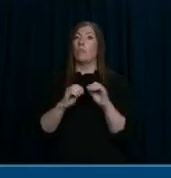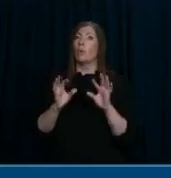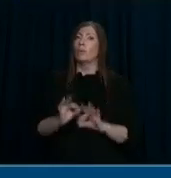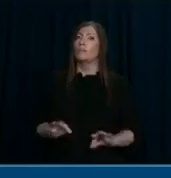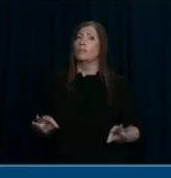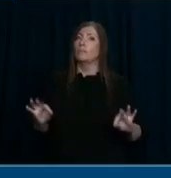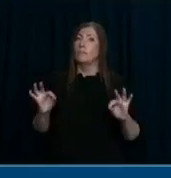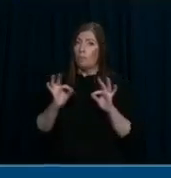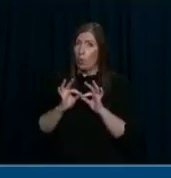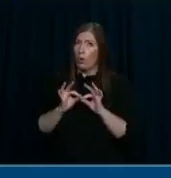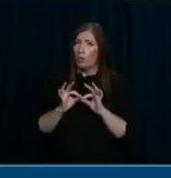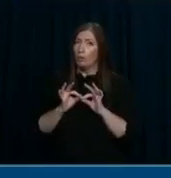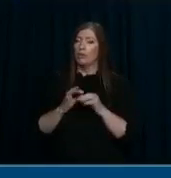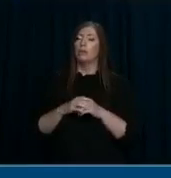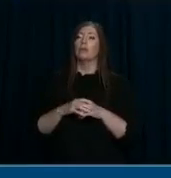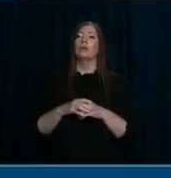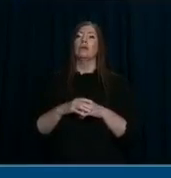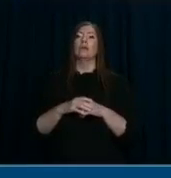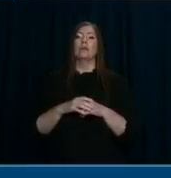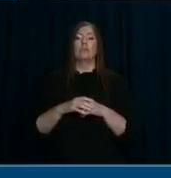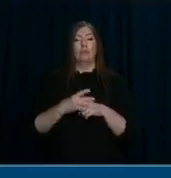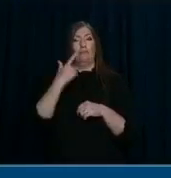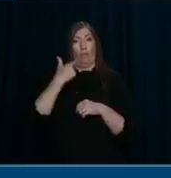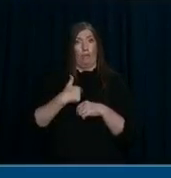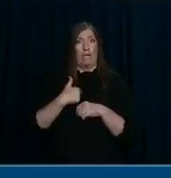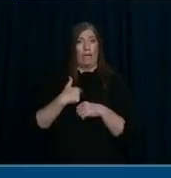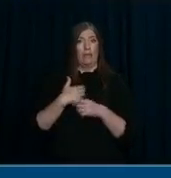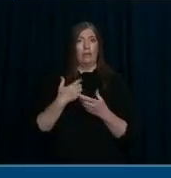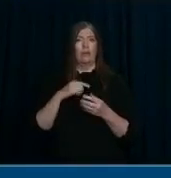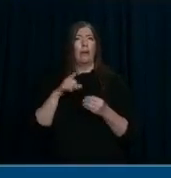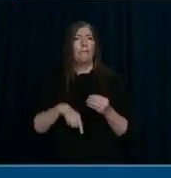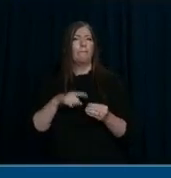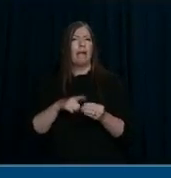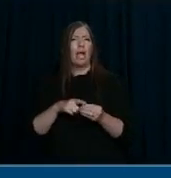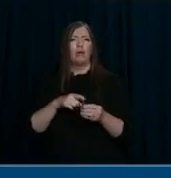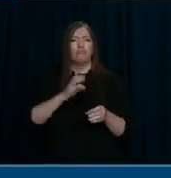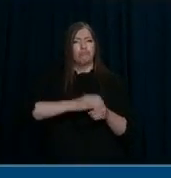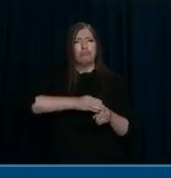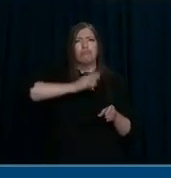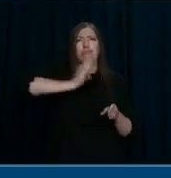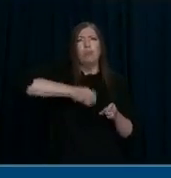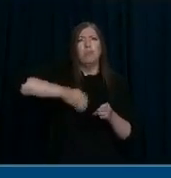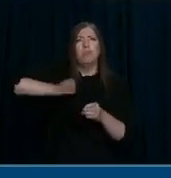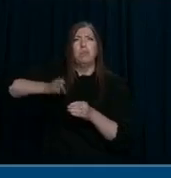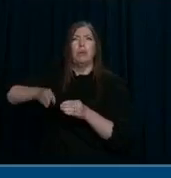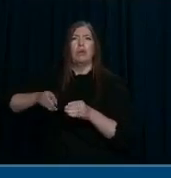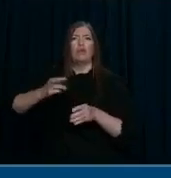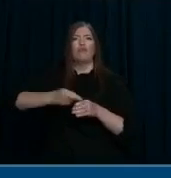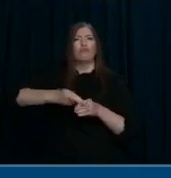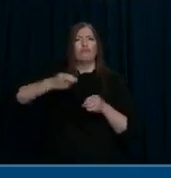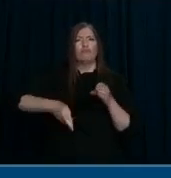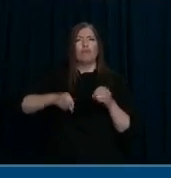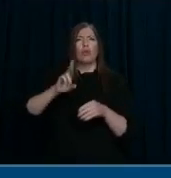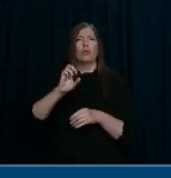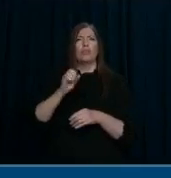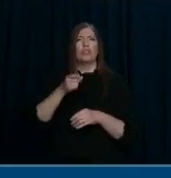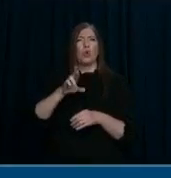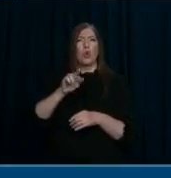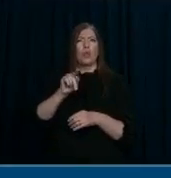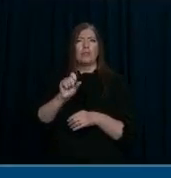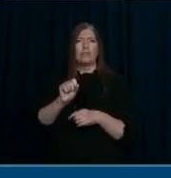that's important. To me, it's about getting things done. It's about results. It's not